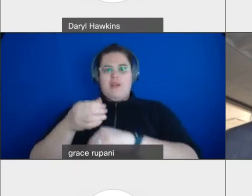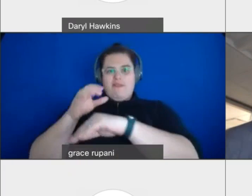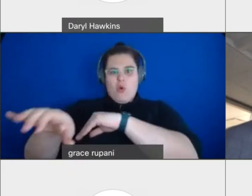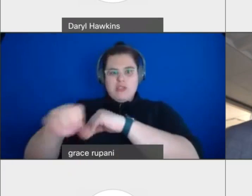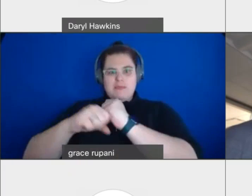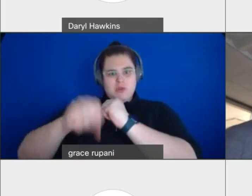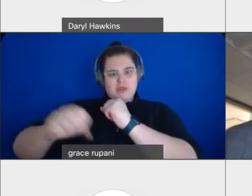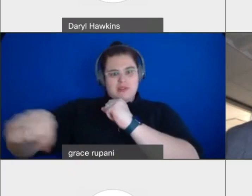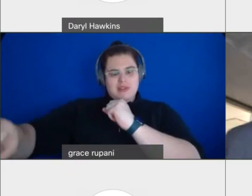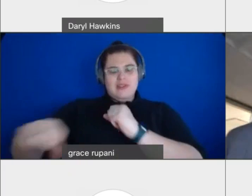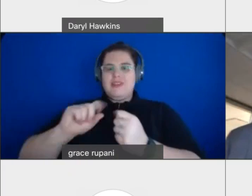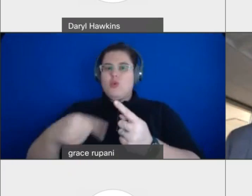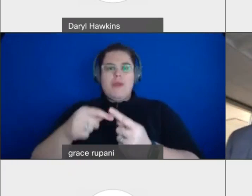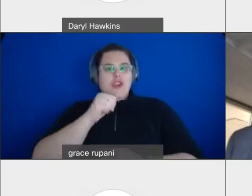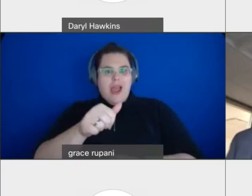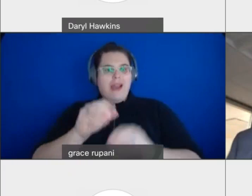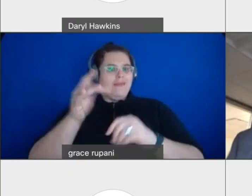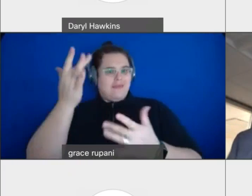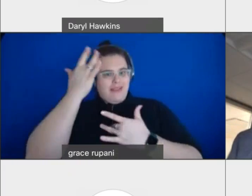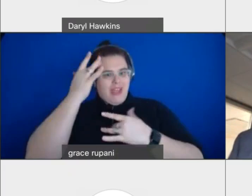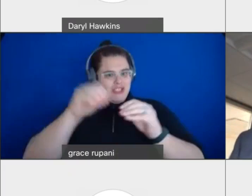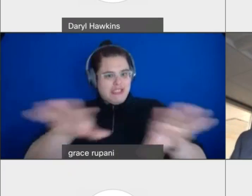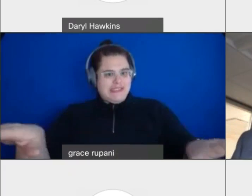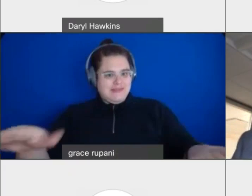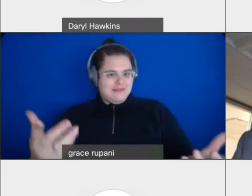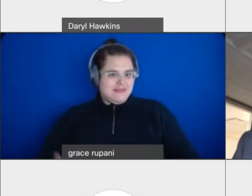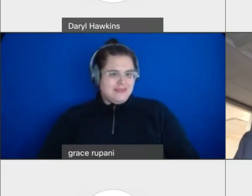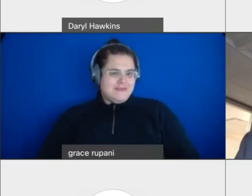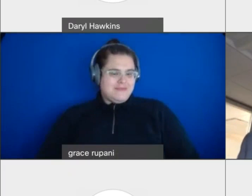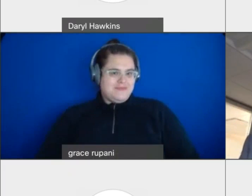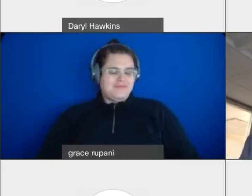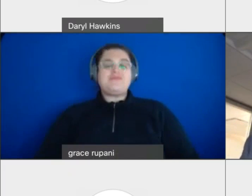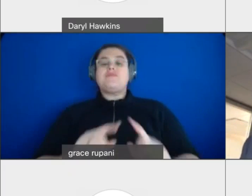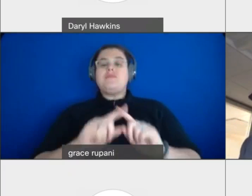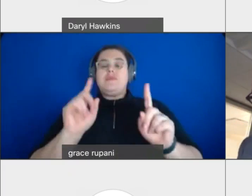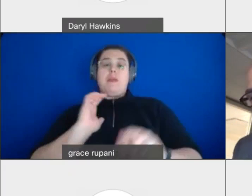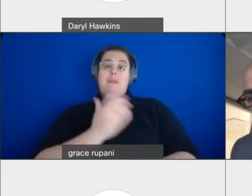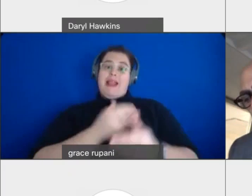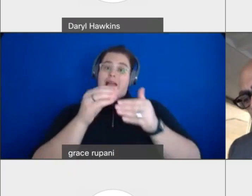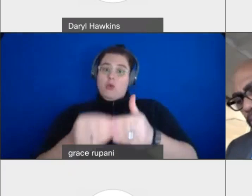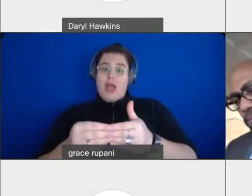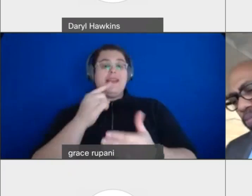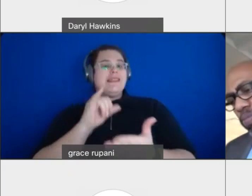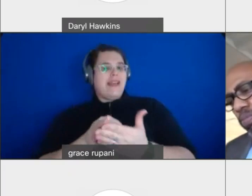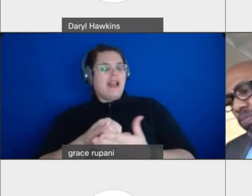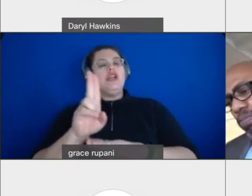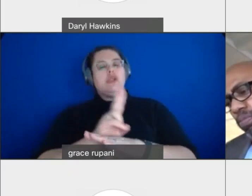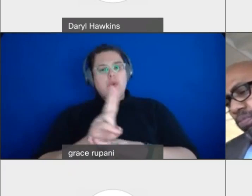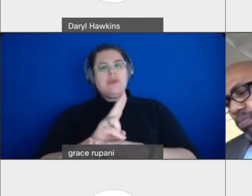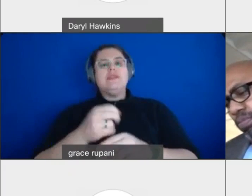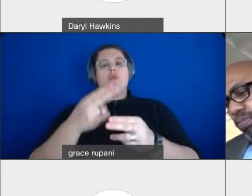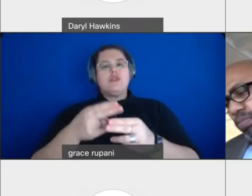guidance instead states if somebody has symptoms that you use the symptom-based strategy, which is again outlined in our